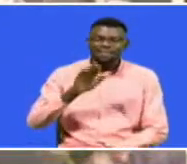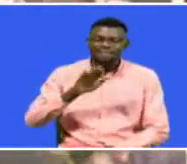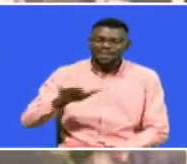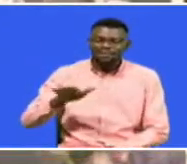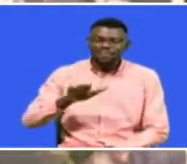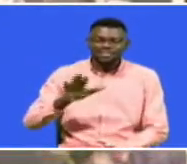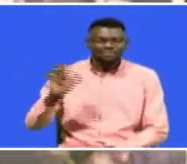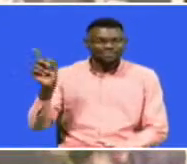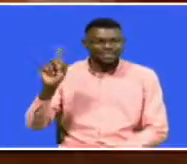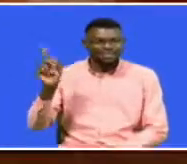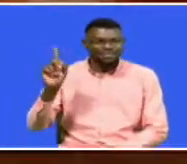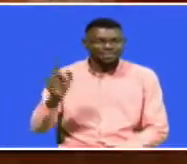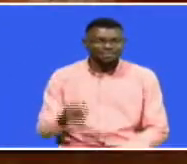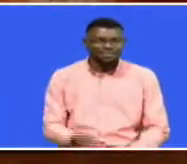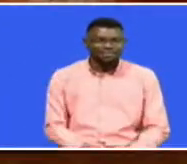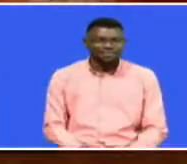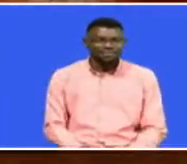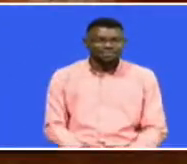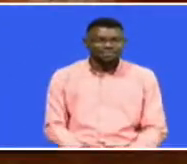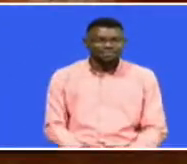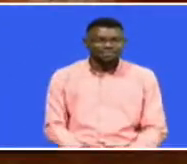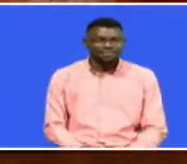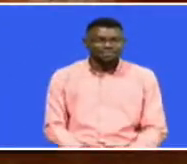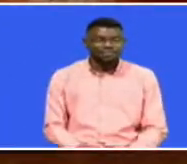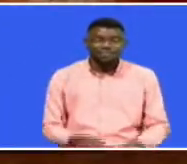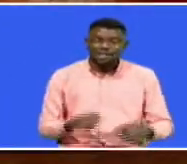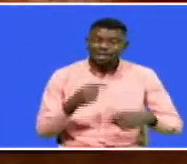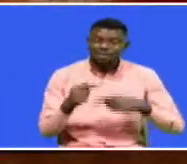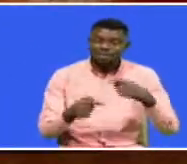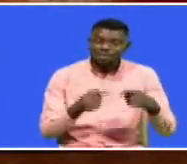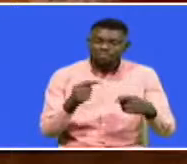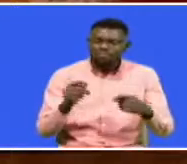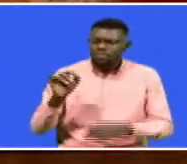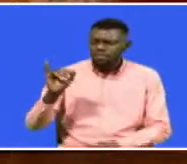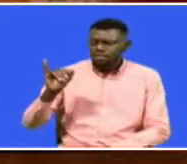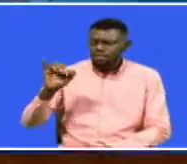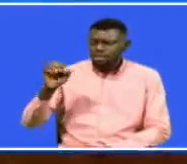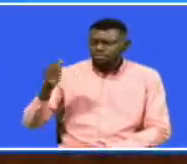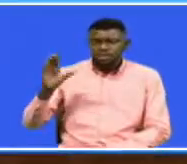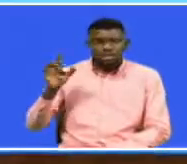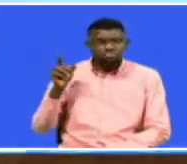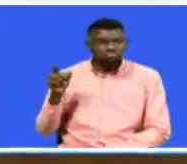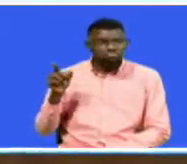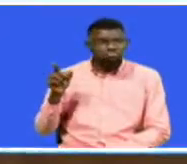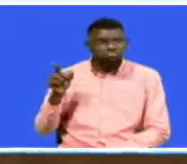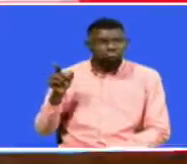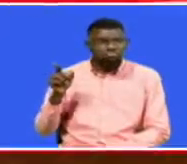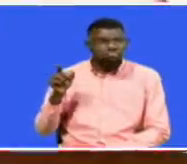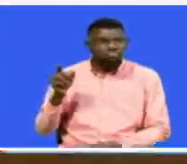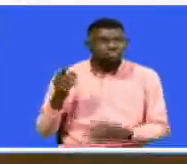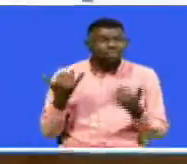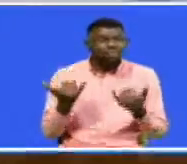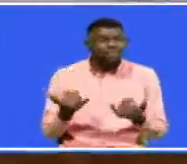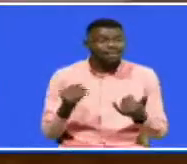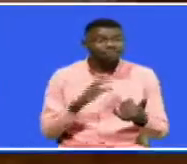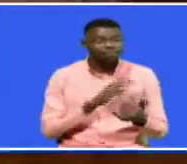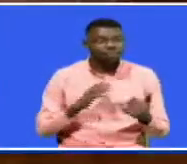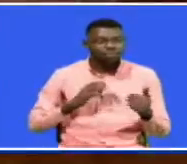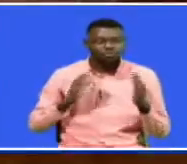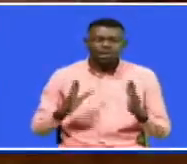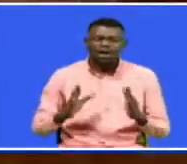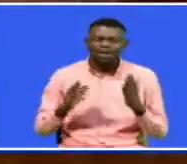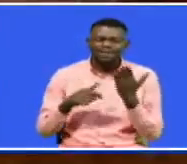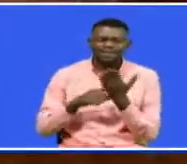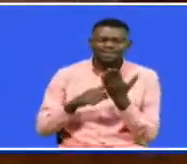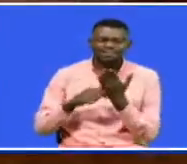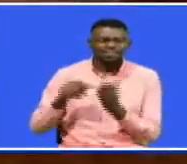Nairobi. Right, let's move on to matters IEBC now. And the Independent and Electoral Boundaries Commissioner,